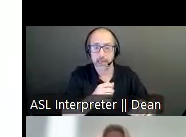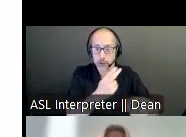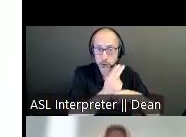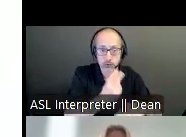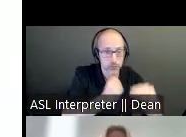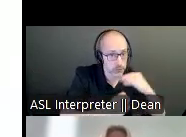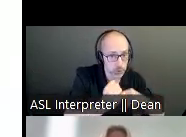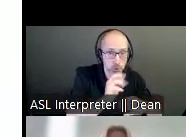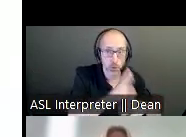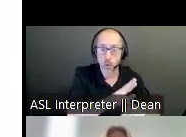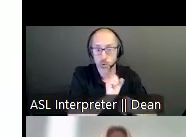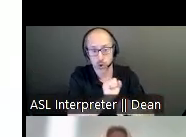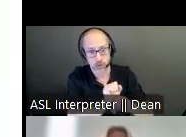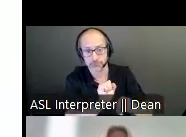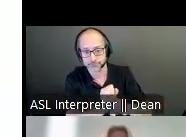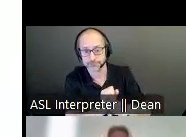for employment.